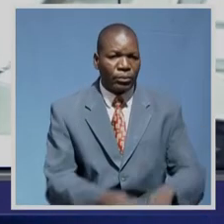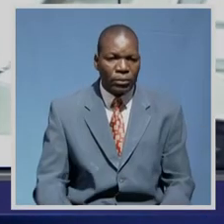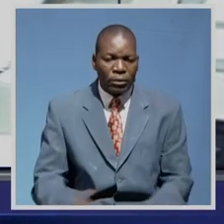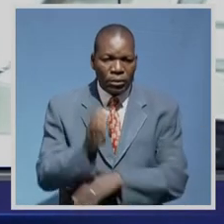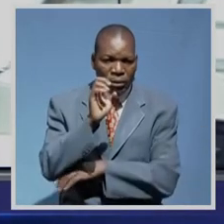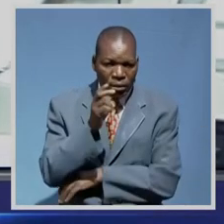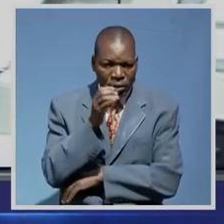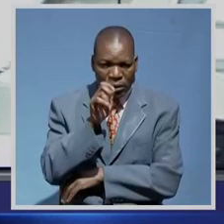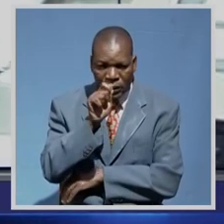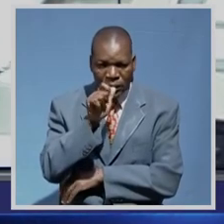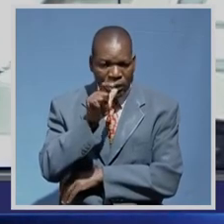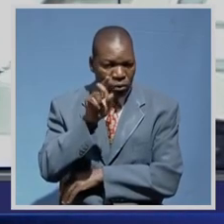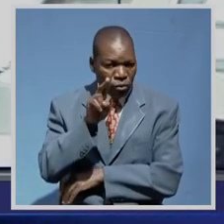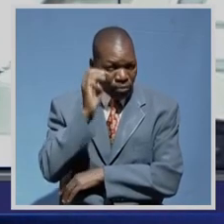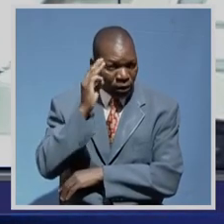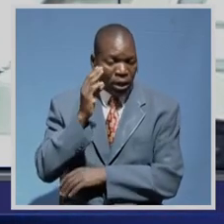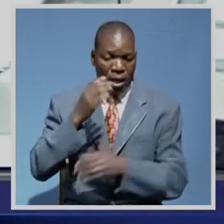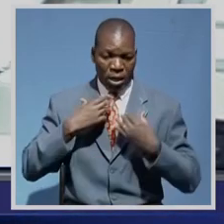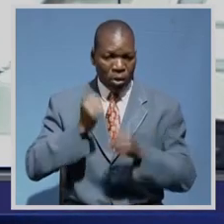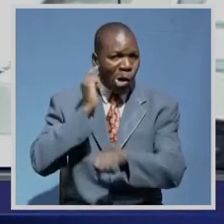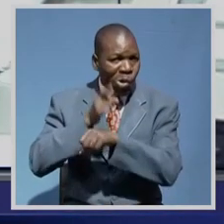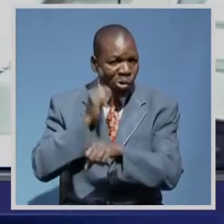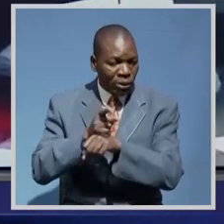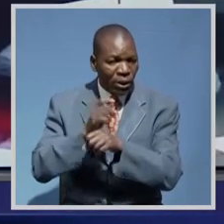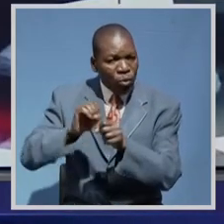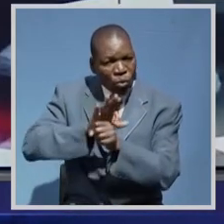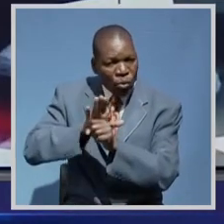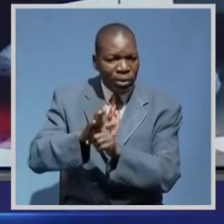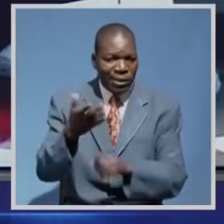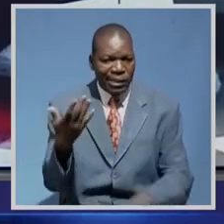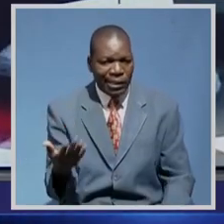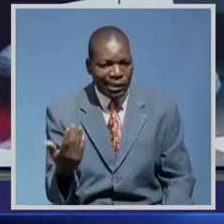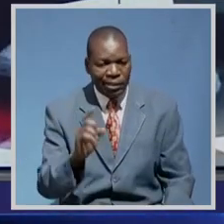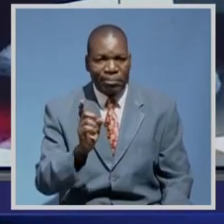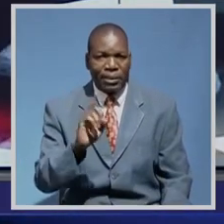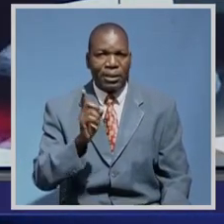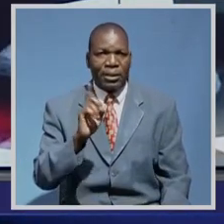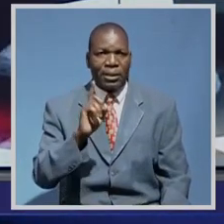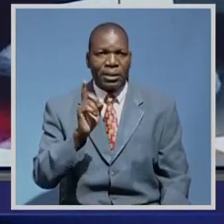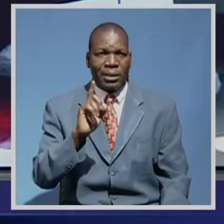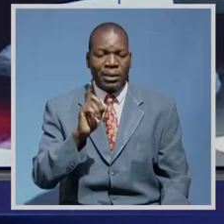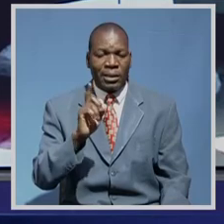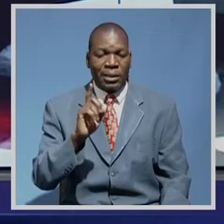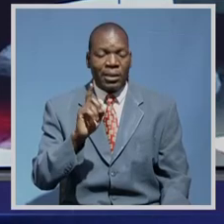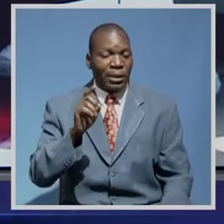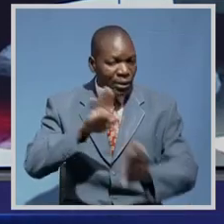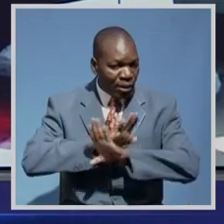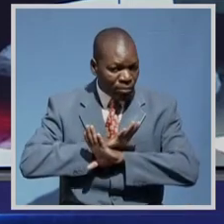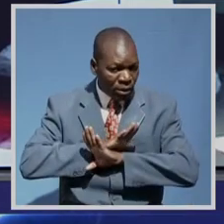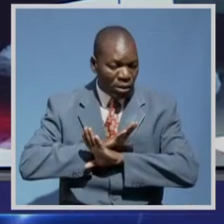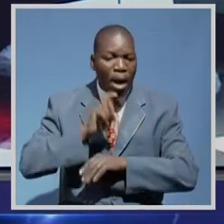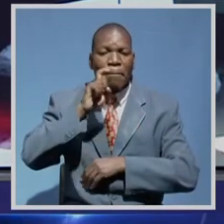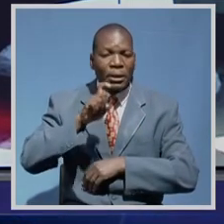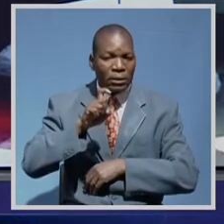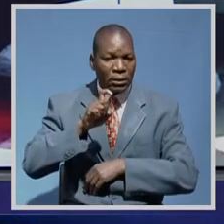Health Minister Chitalu Chilufya has warned against underrating the COVID-19 pandemic. Dr. Chilufya says Zambia needs to